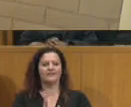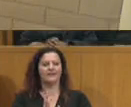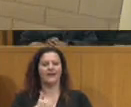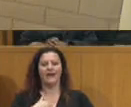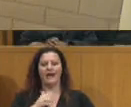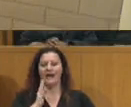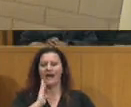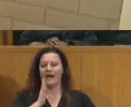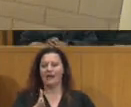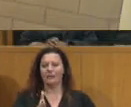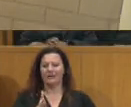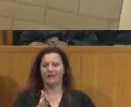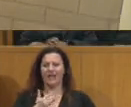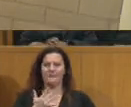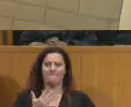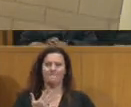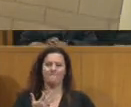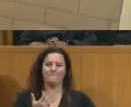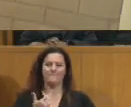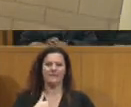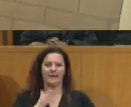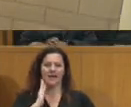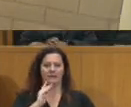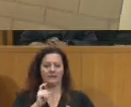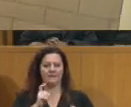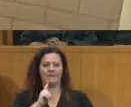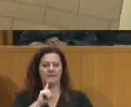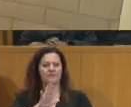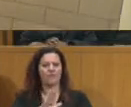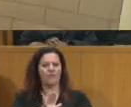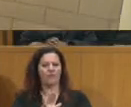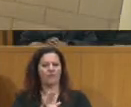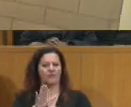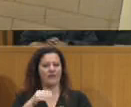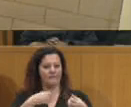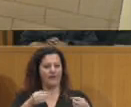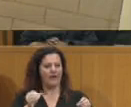A few more people. Careful on the steps, though.